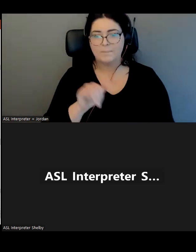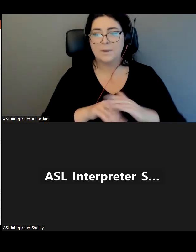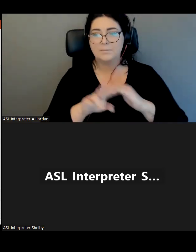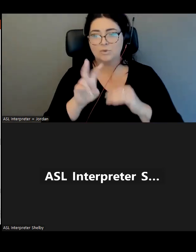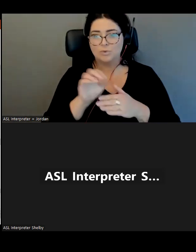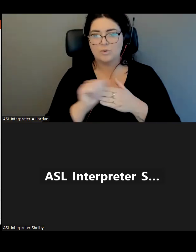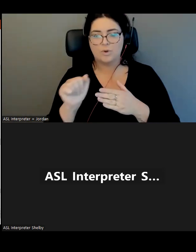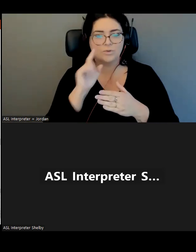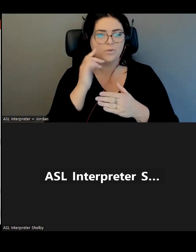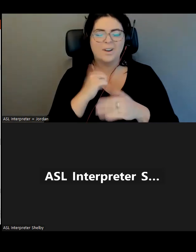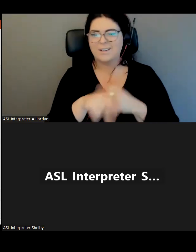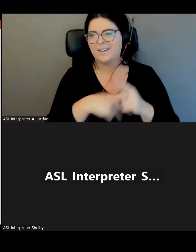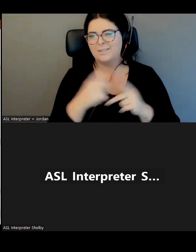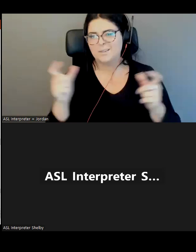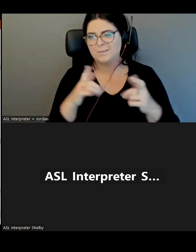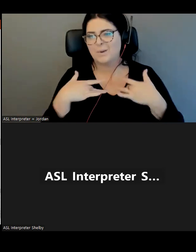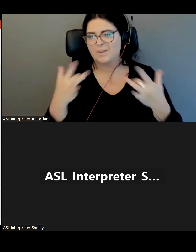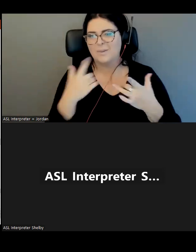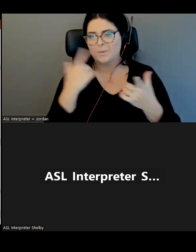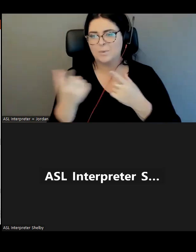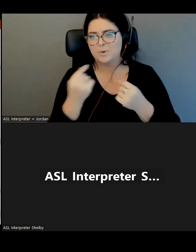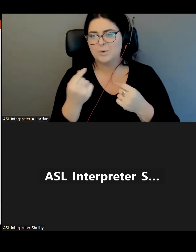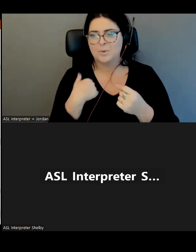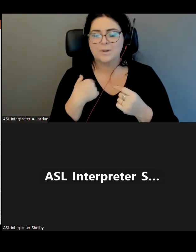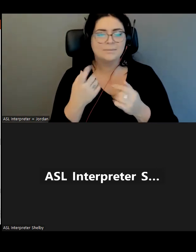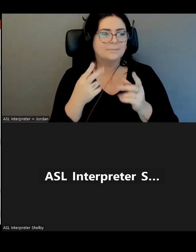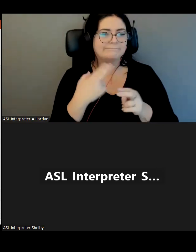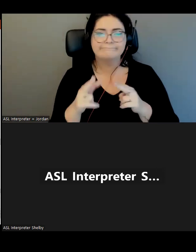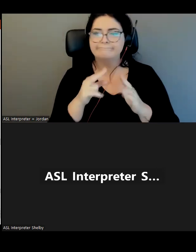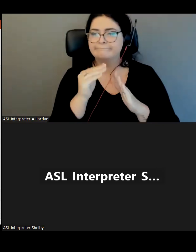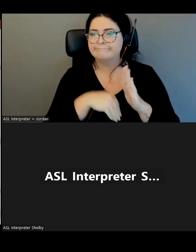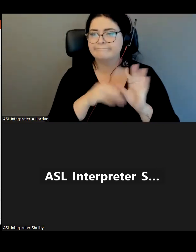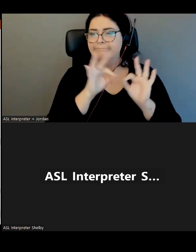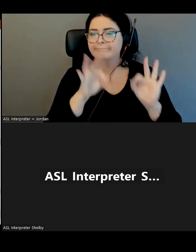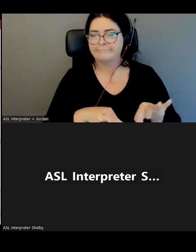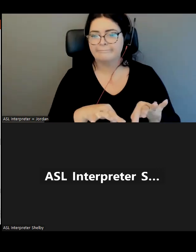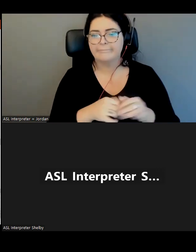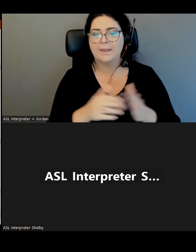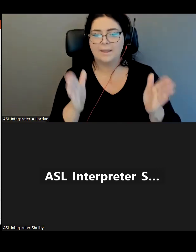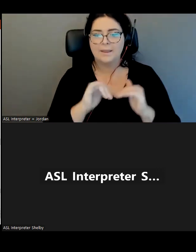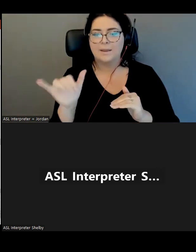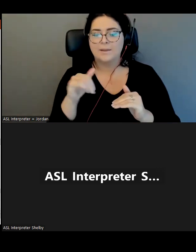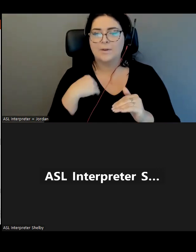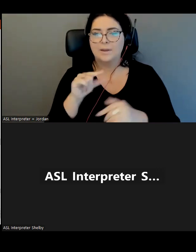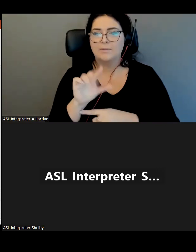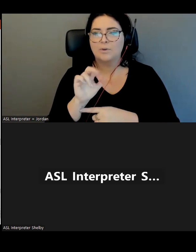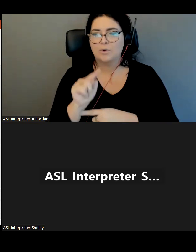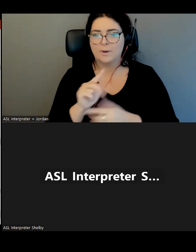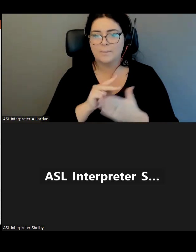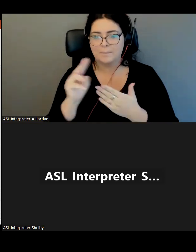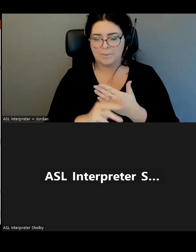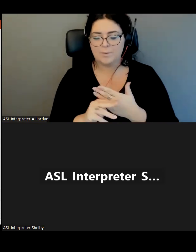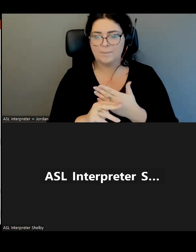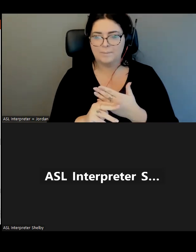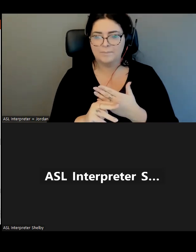per year. And that's just a quick little form you can fill online. And we also, of course, have our grants program